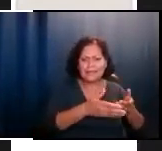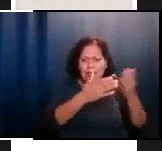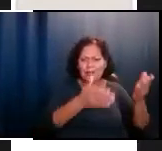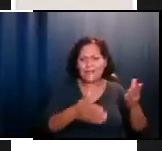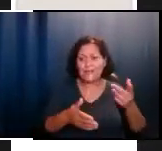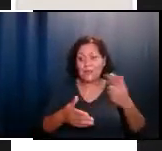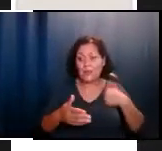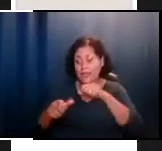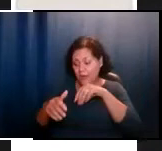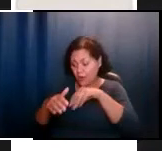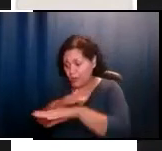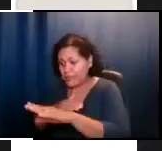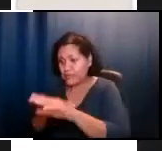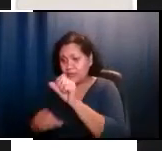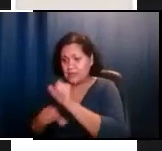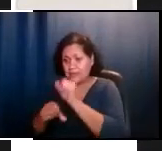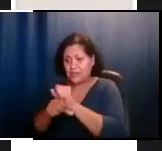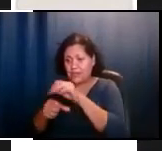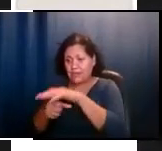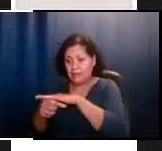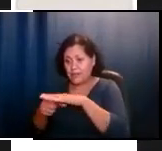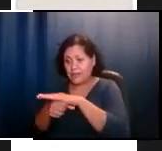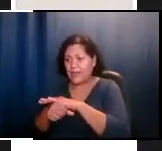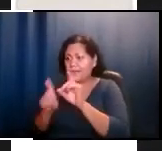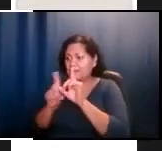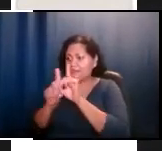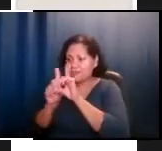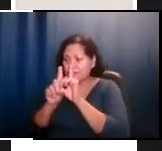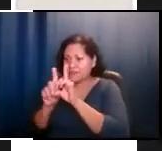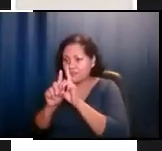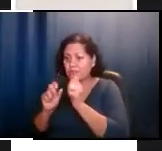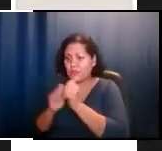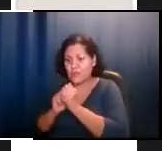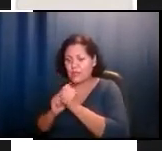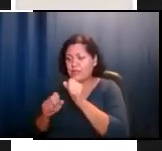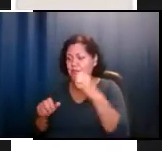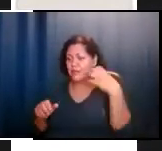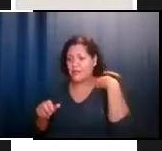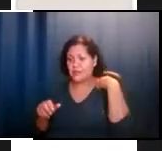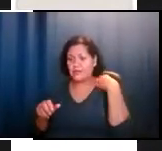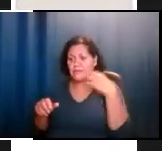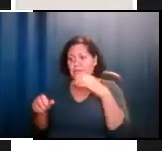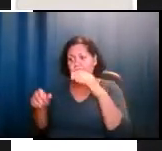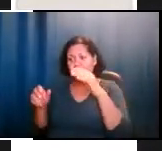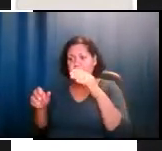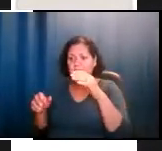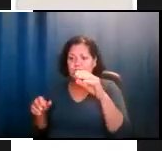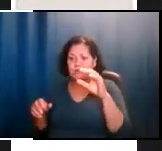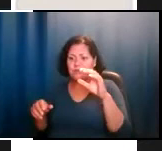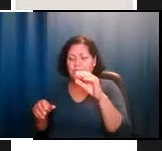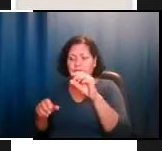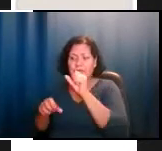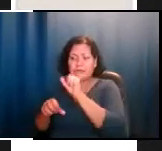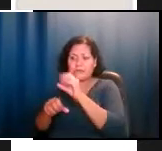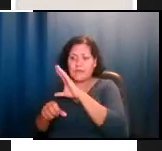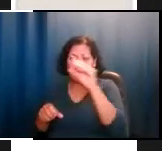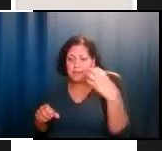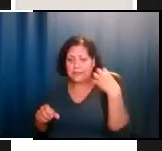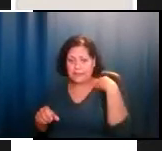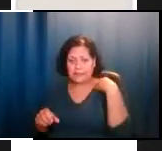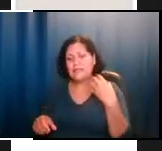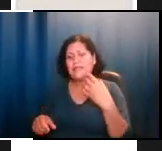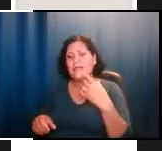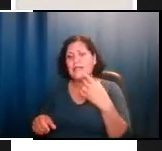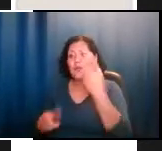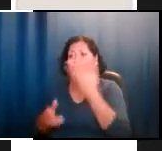job site and work alongside the employer. One of the things that employers like about